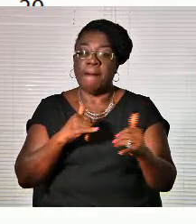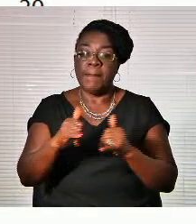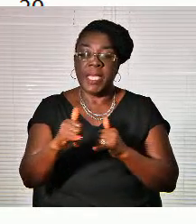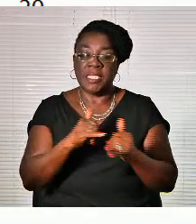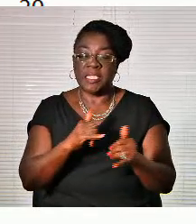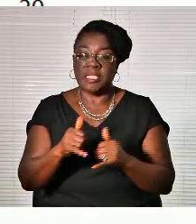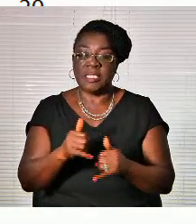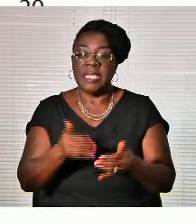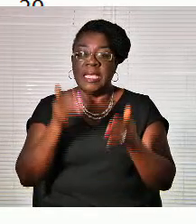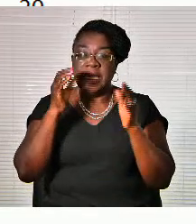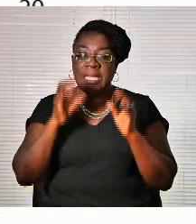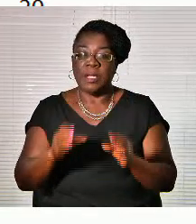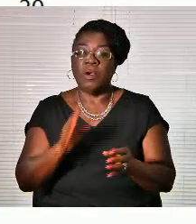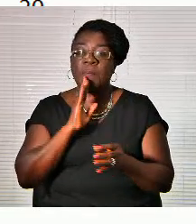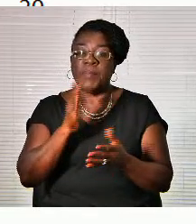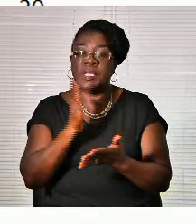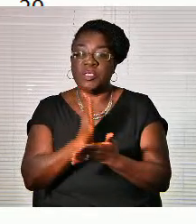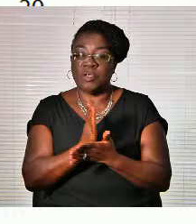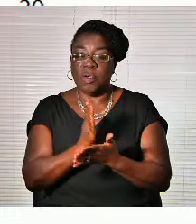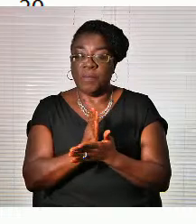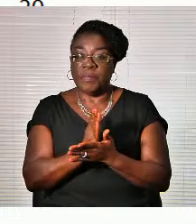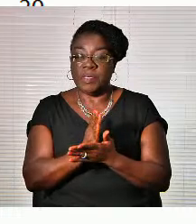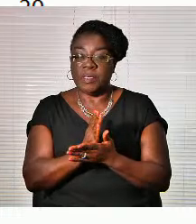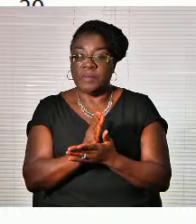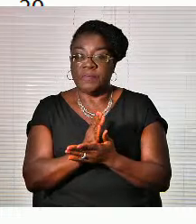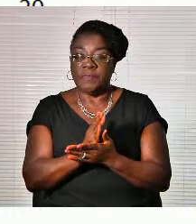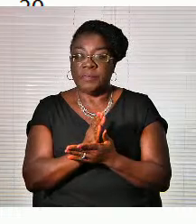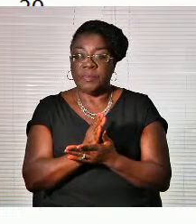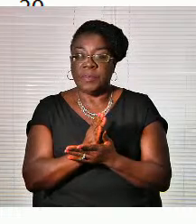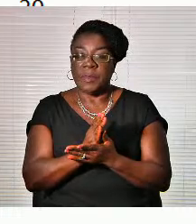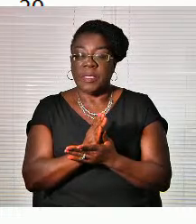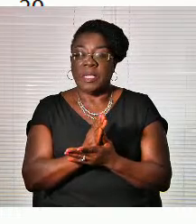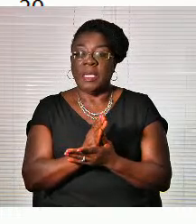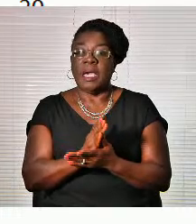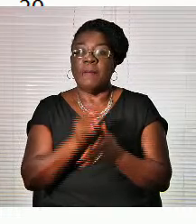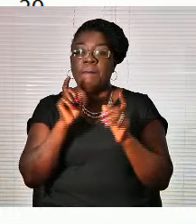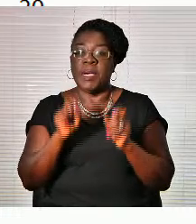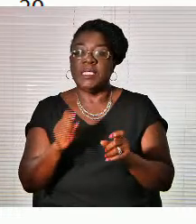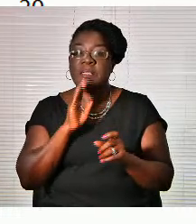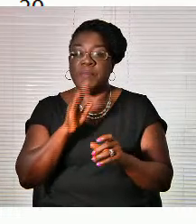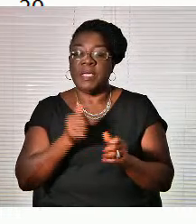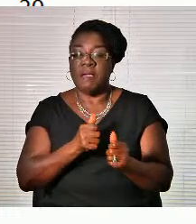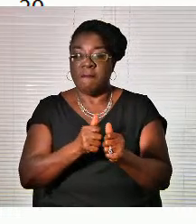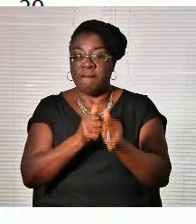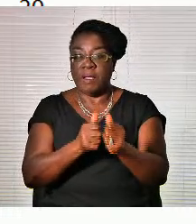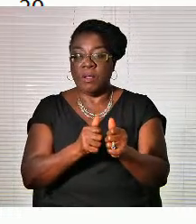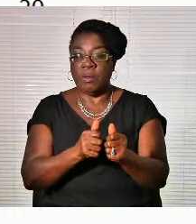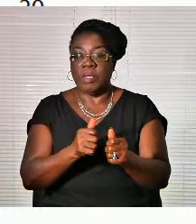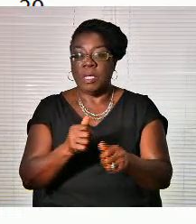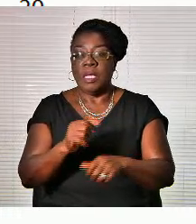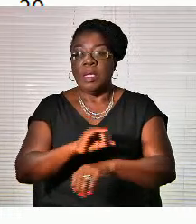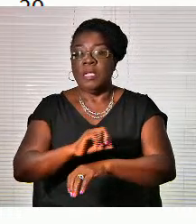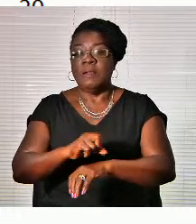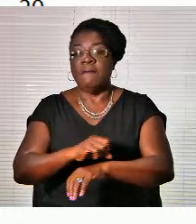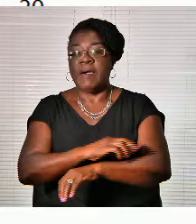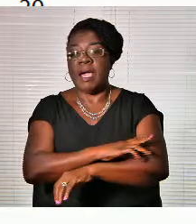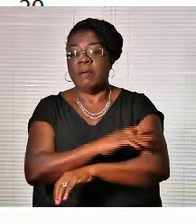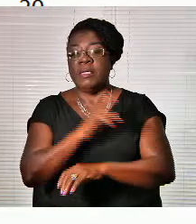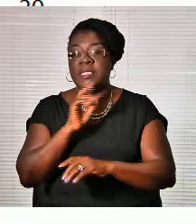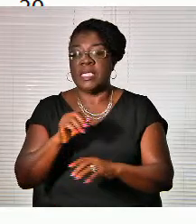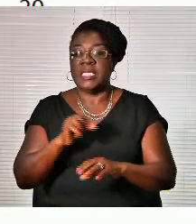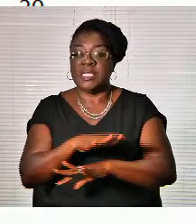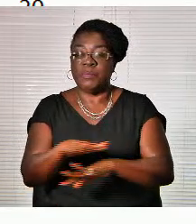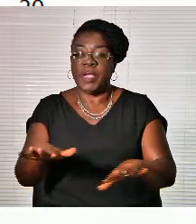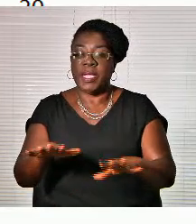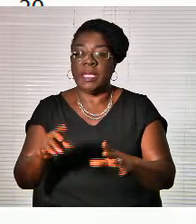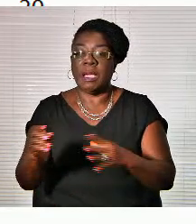cannot be abandoned and selectively adhered to. The virus is circulating among